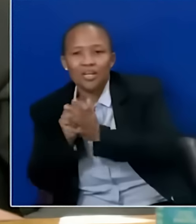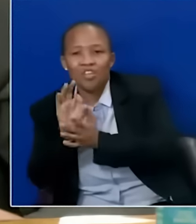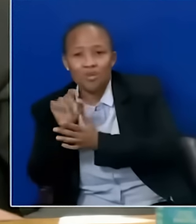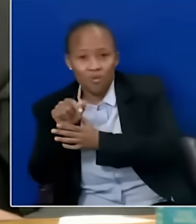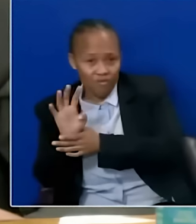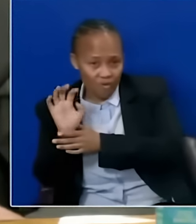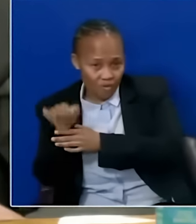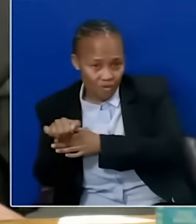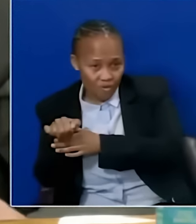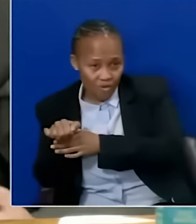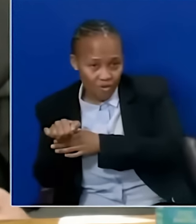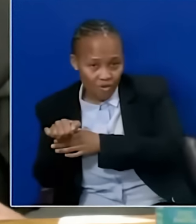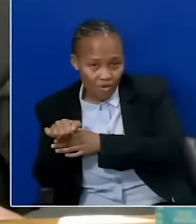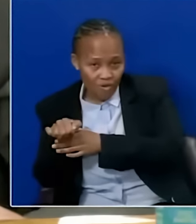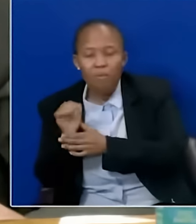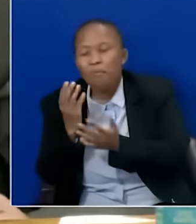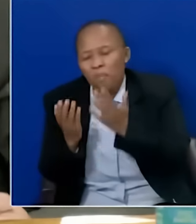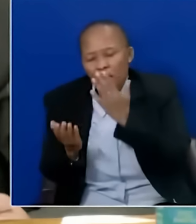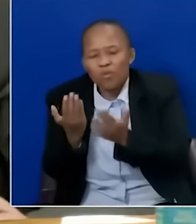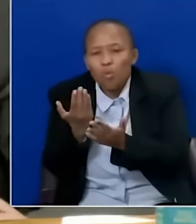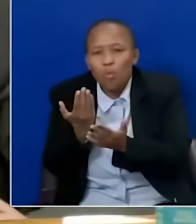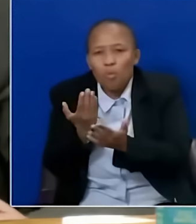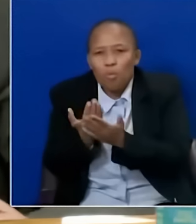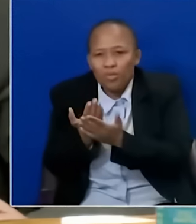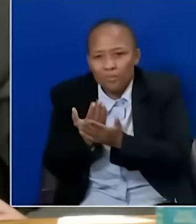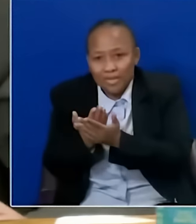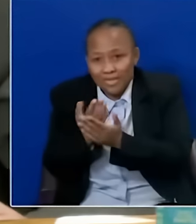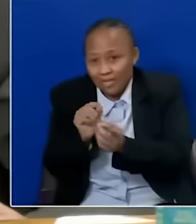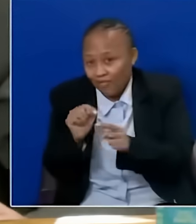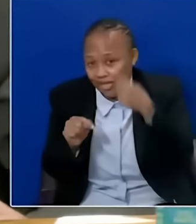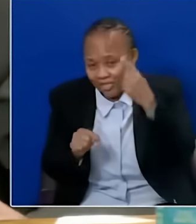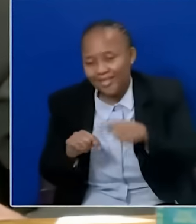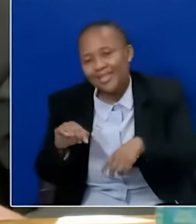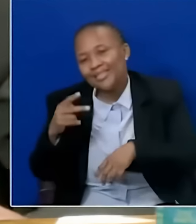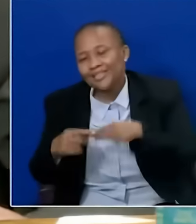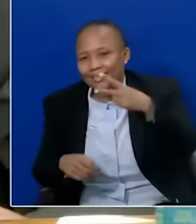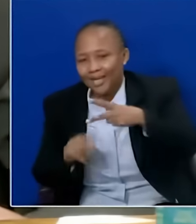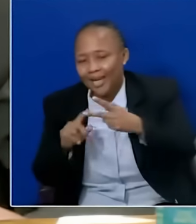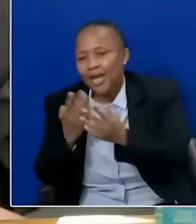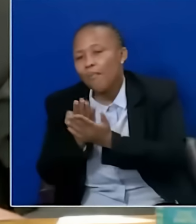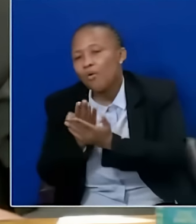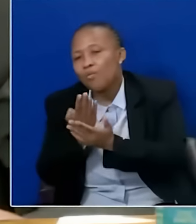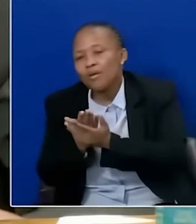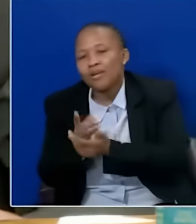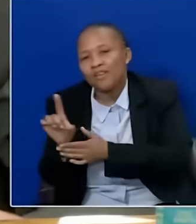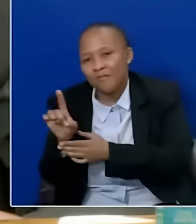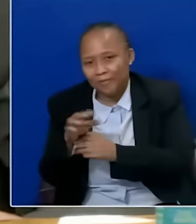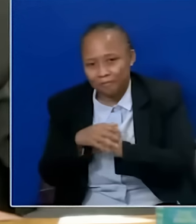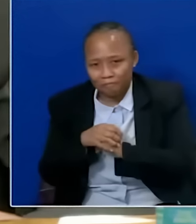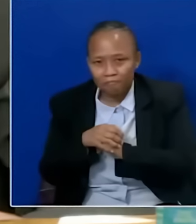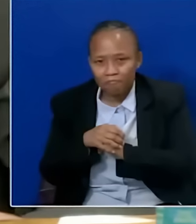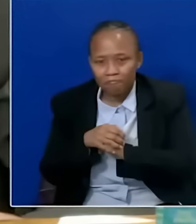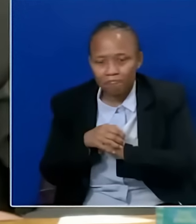possibility. The other possibility is that it was deliberate, and it was an attempt to sabotage